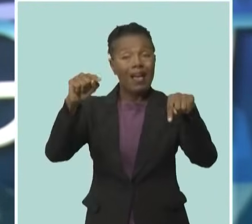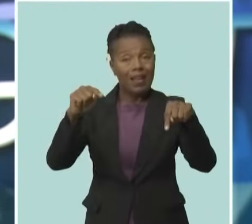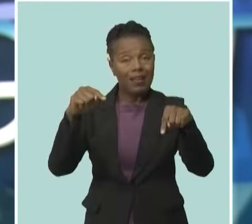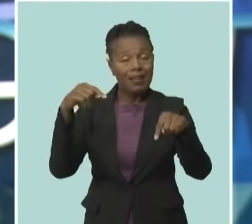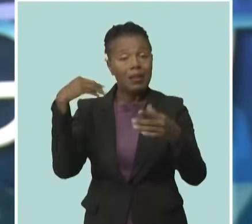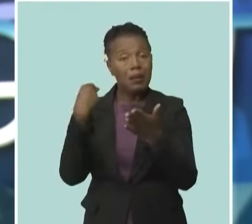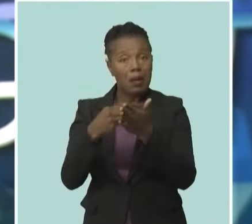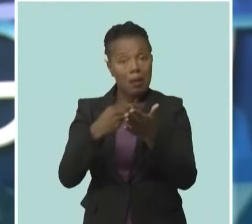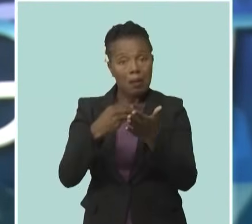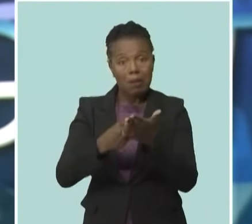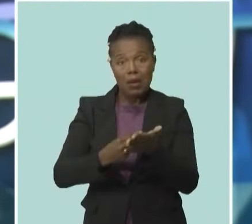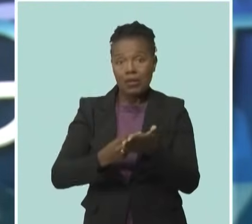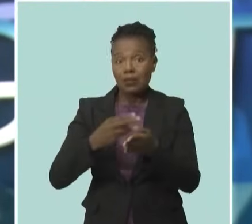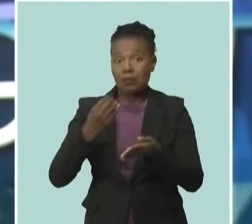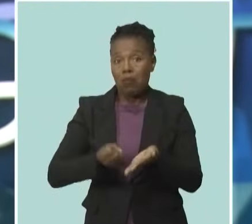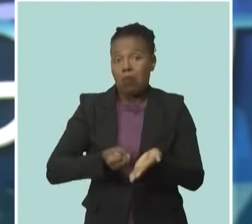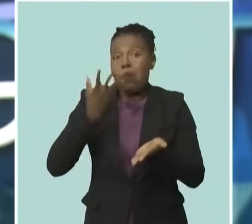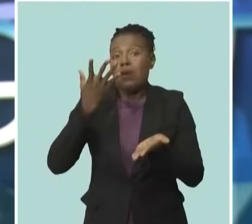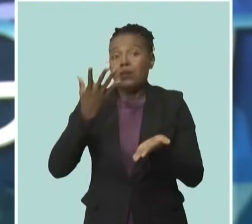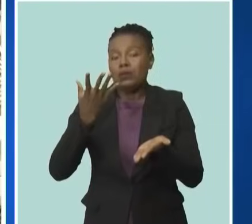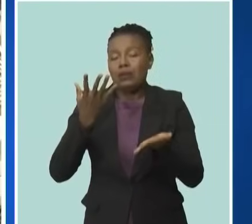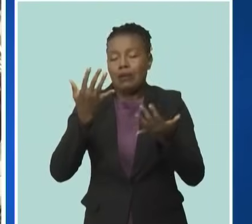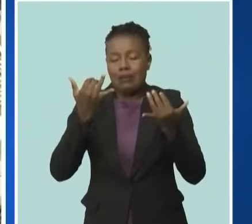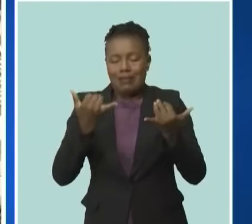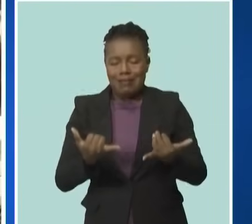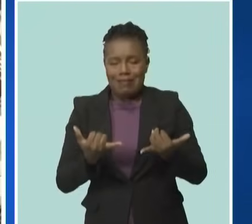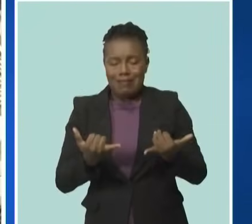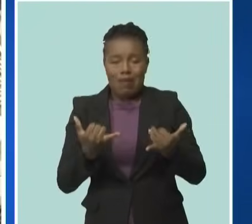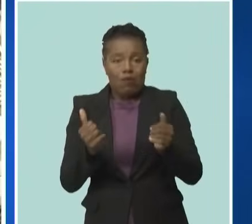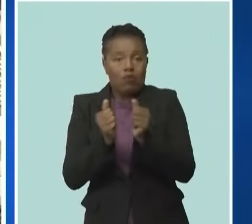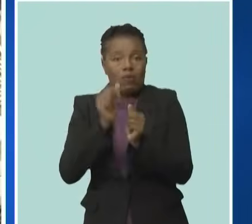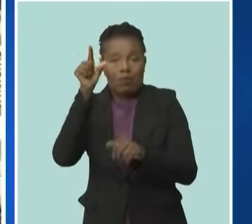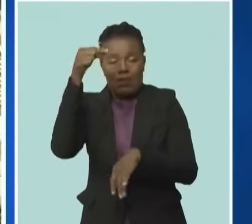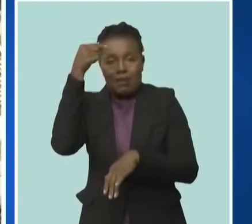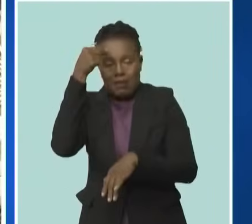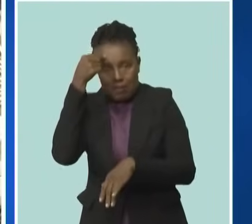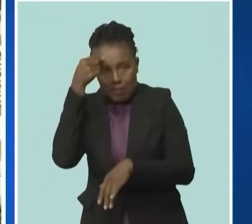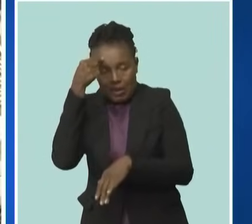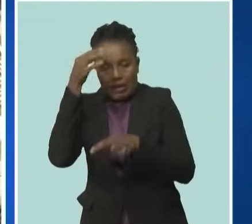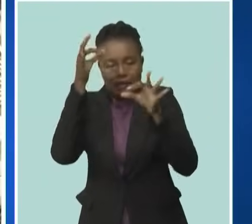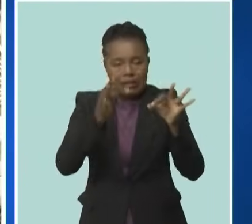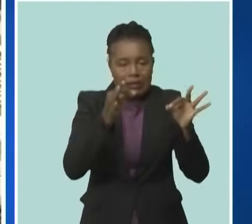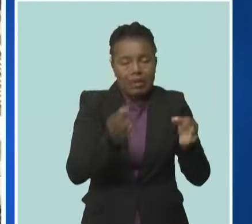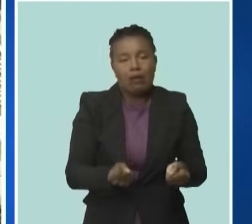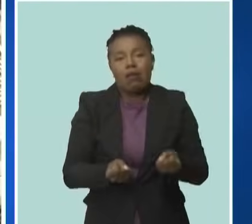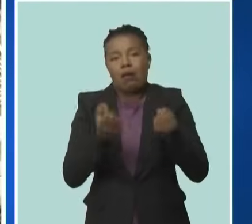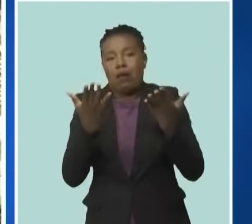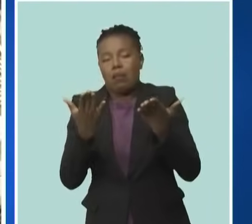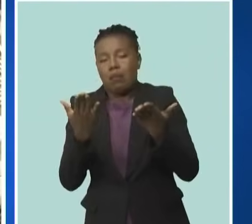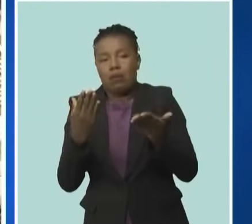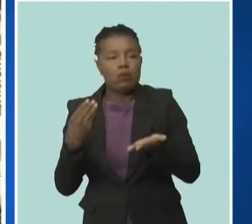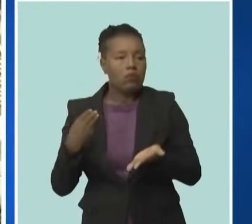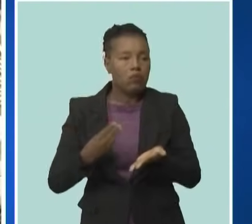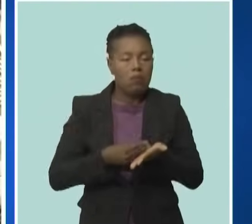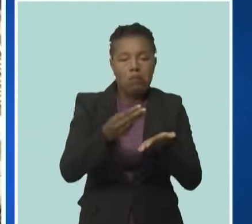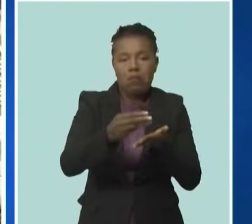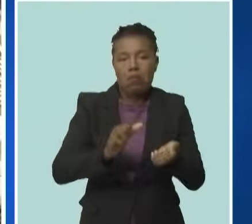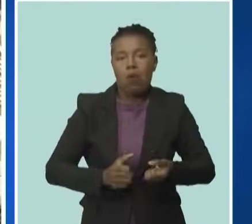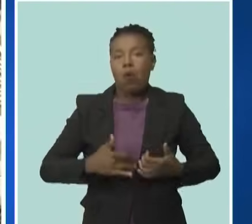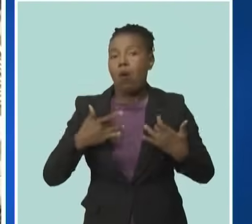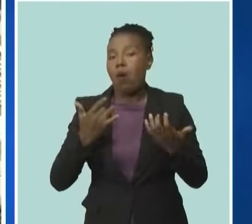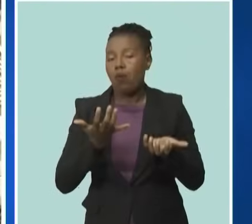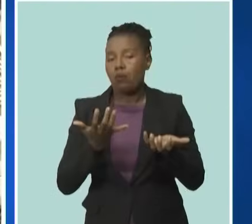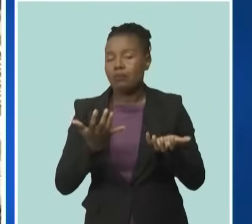currently being finalized for government. Because ultimately government has to provide the funding, but they're only going to do that if they buy into what is it we want to